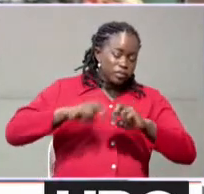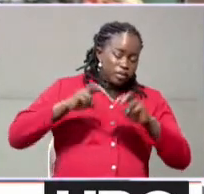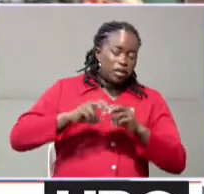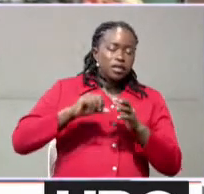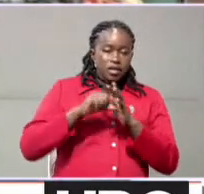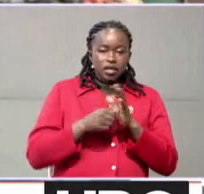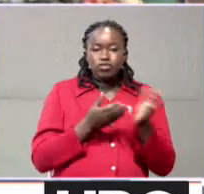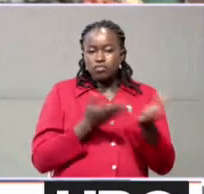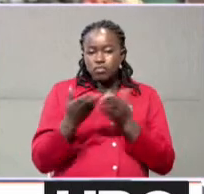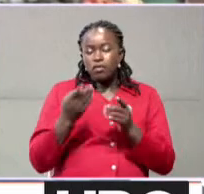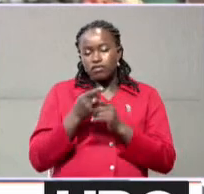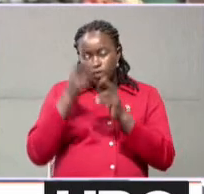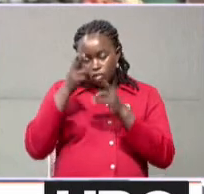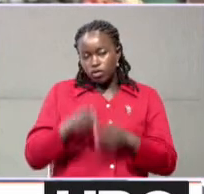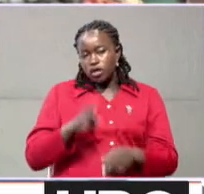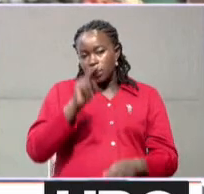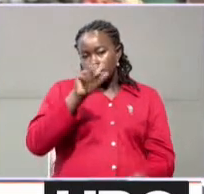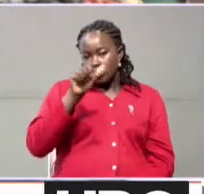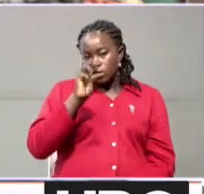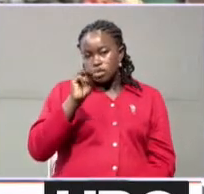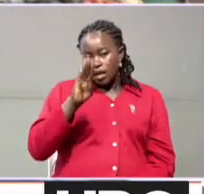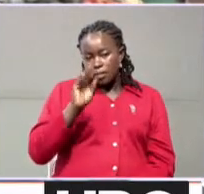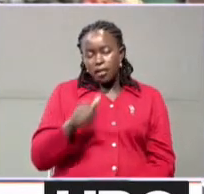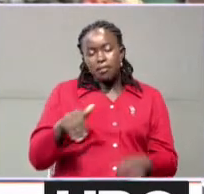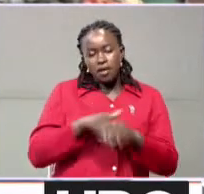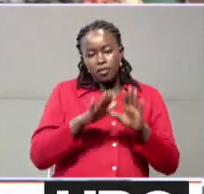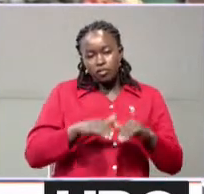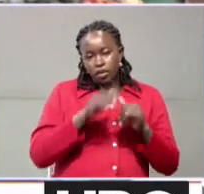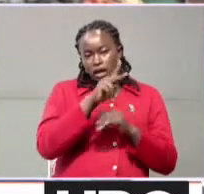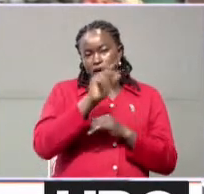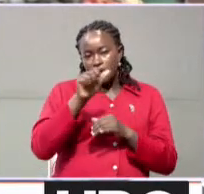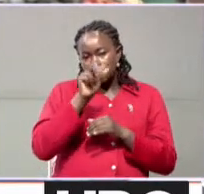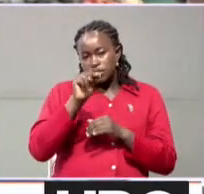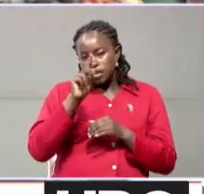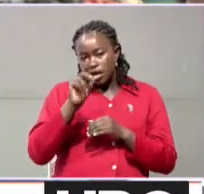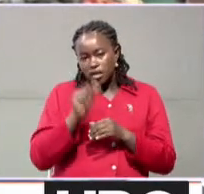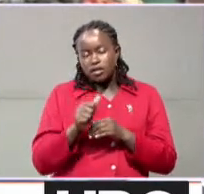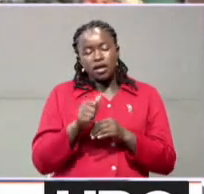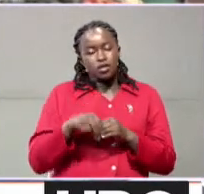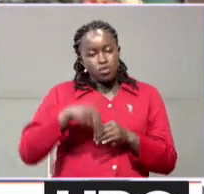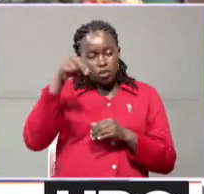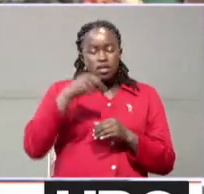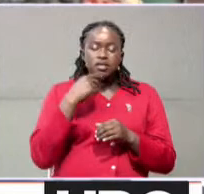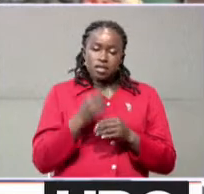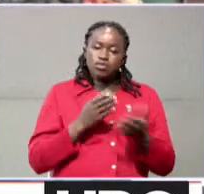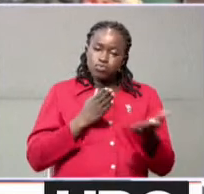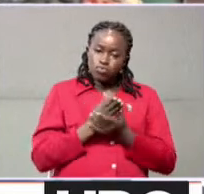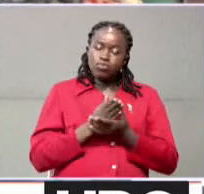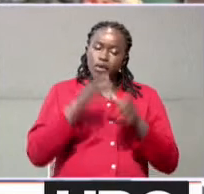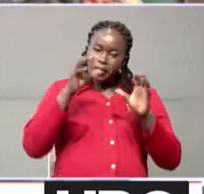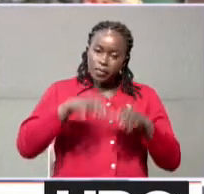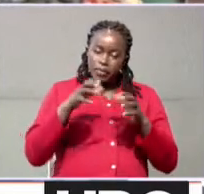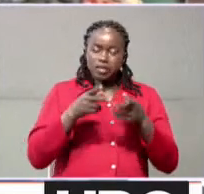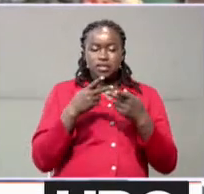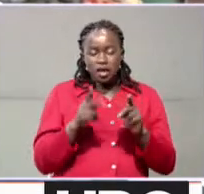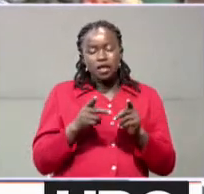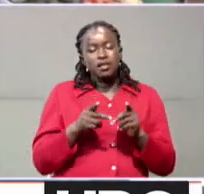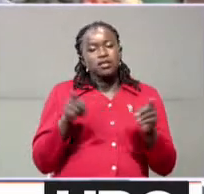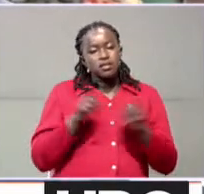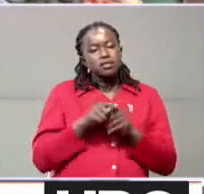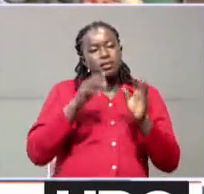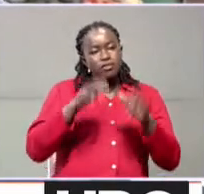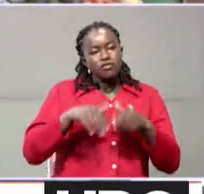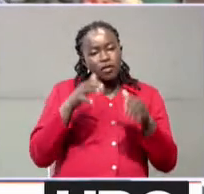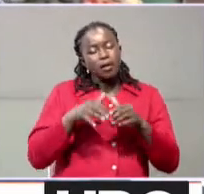honorable samba patrick mp cassandra north namely that whereas the rain season had the comments requiring farmers to